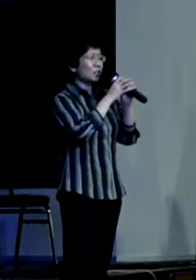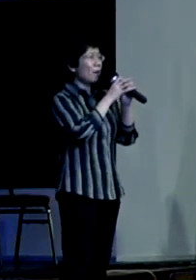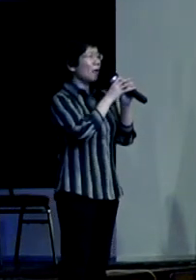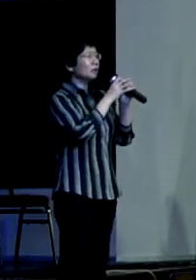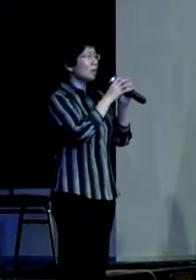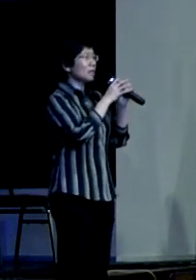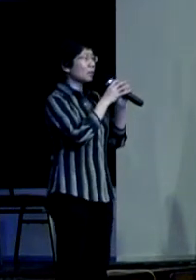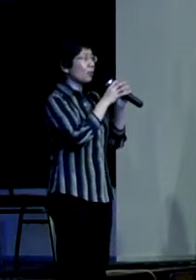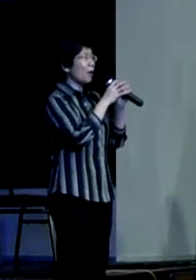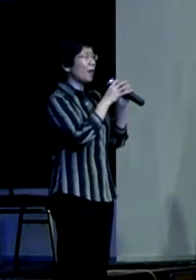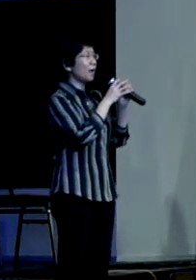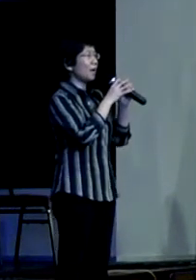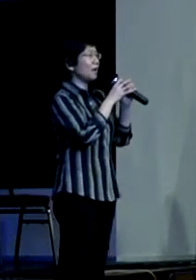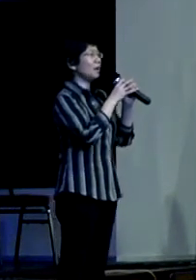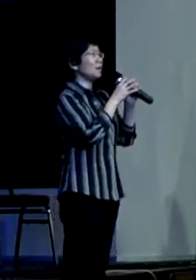such boundless